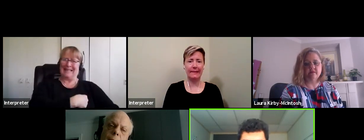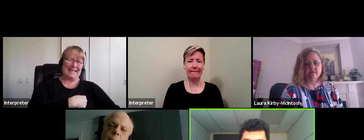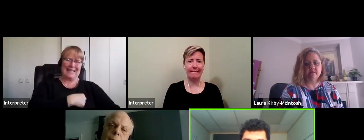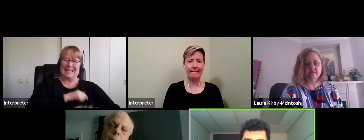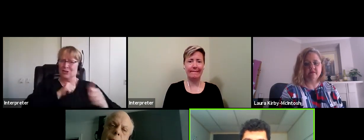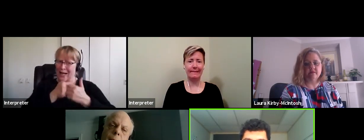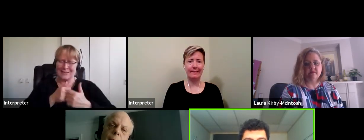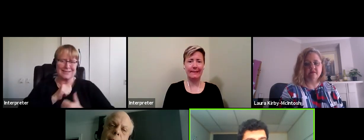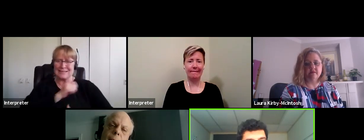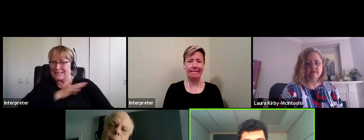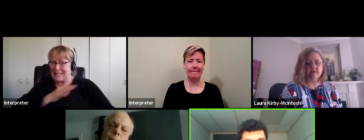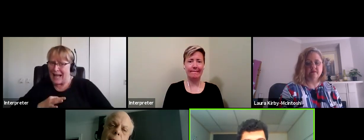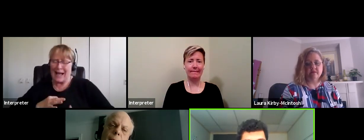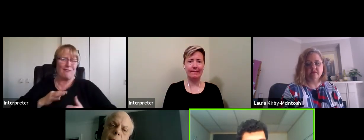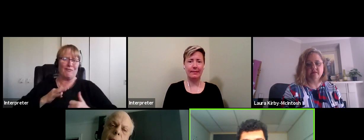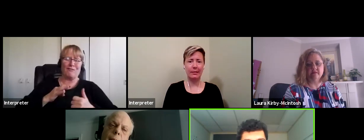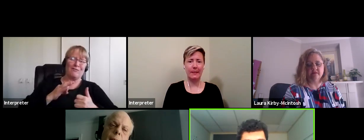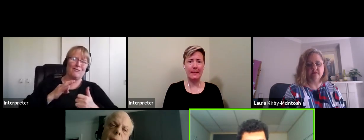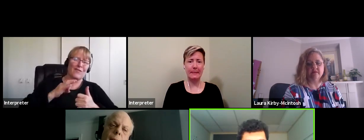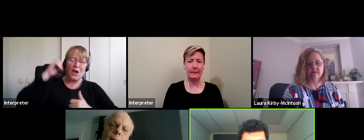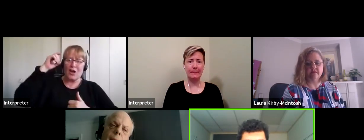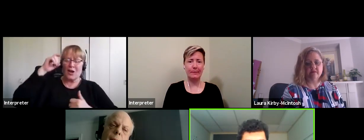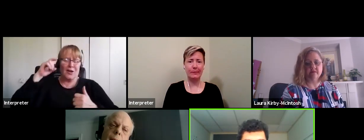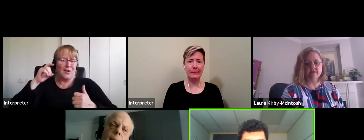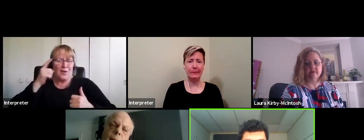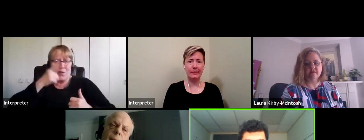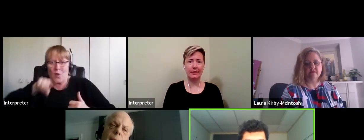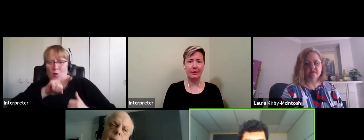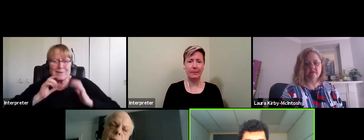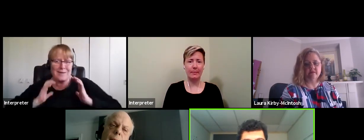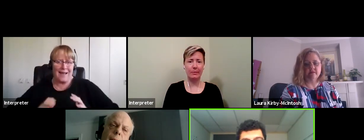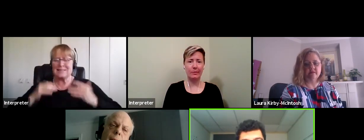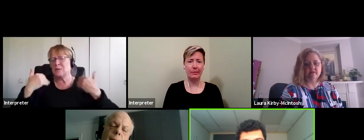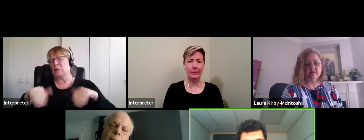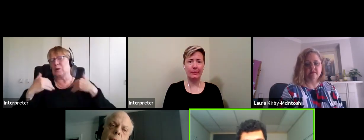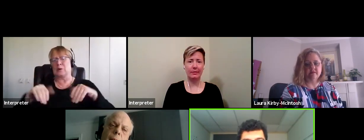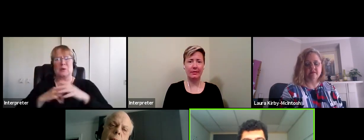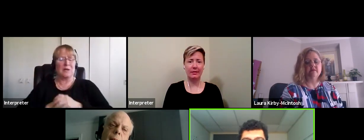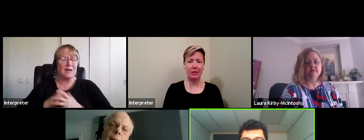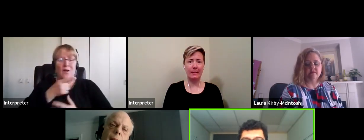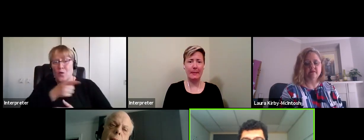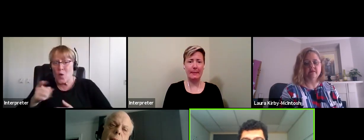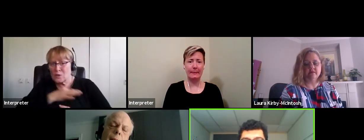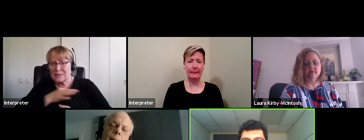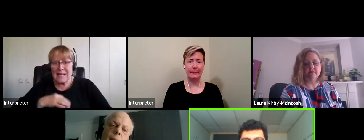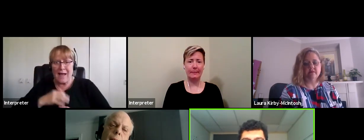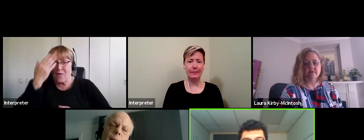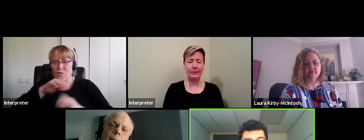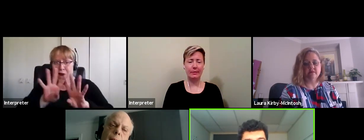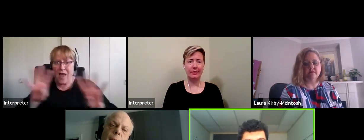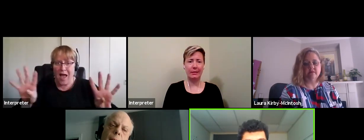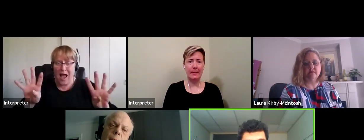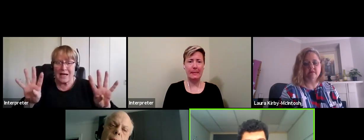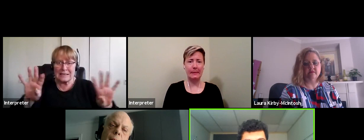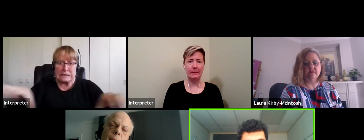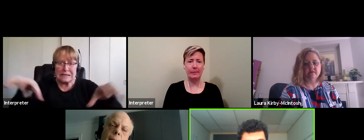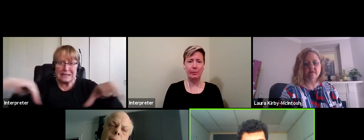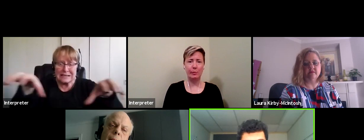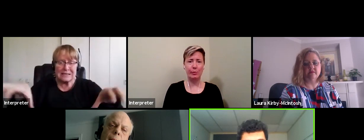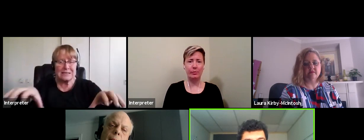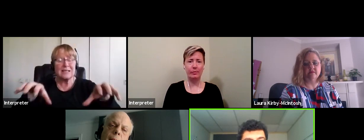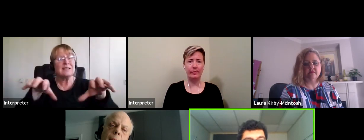live with us, and for our incredibly dedicated, absolutely heroic frontline staff who have been deemed essential